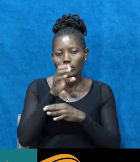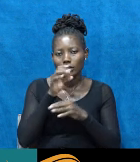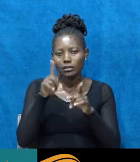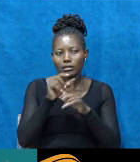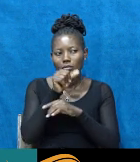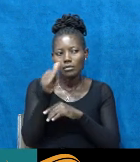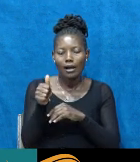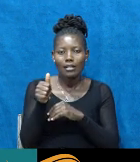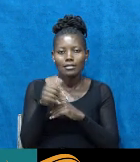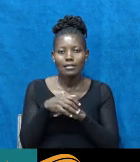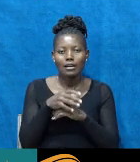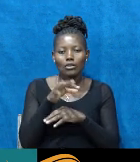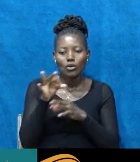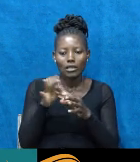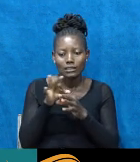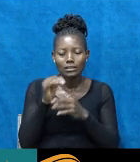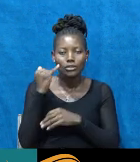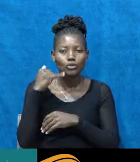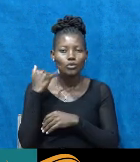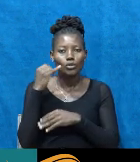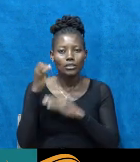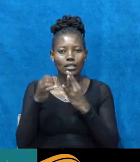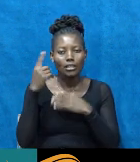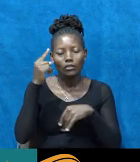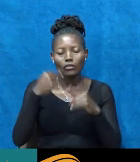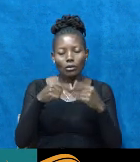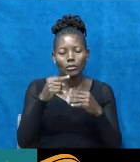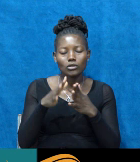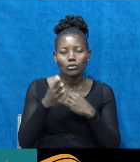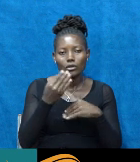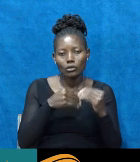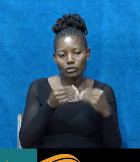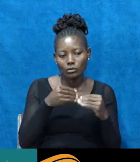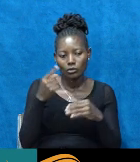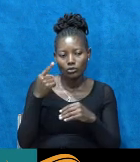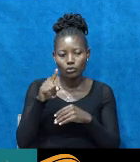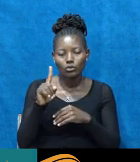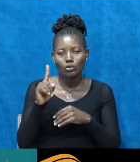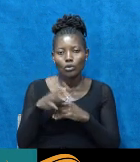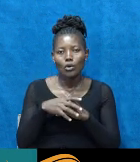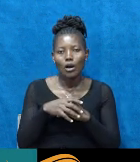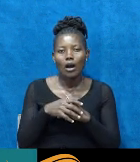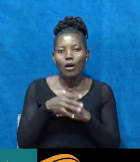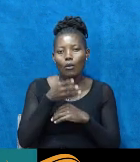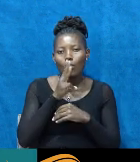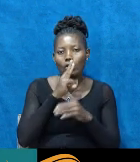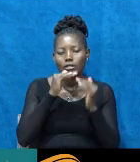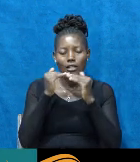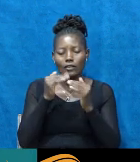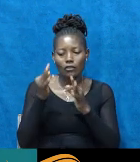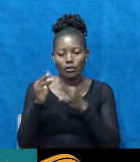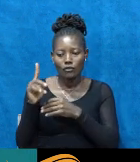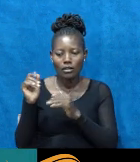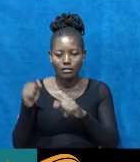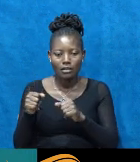your juices, at the end of the day will contribute to your hydration levels. So if one is able to be at their optimal